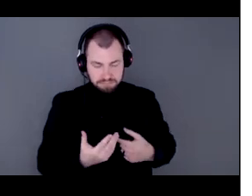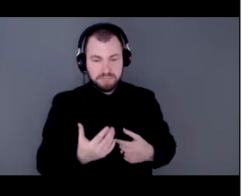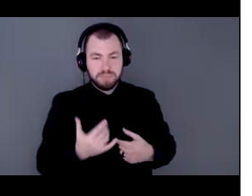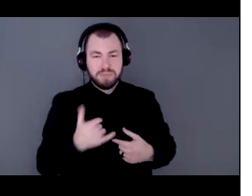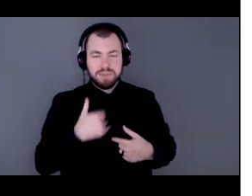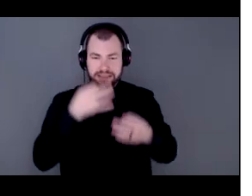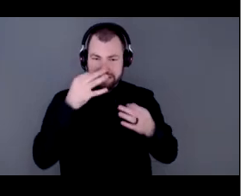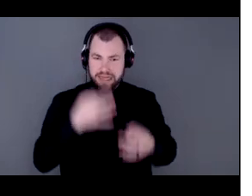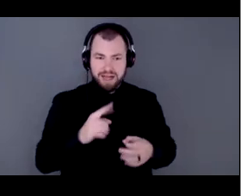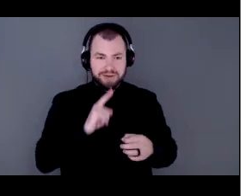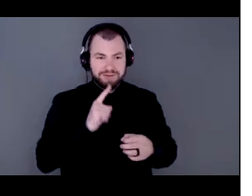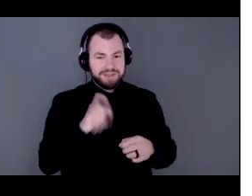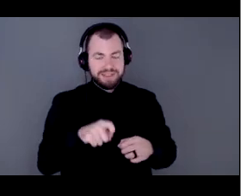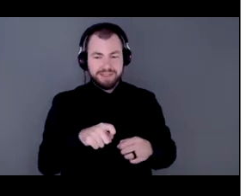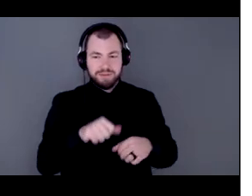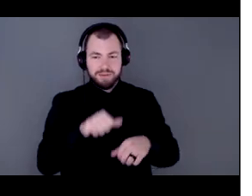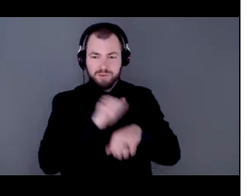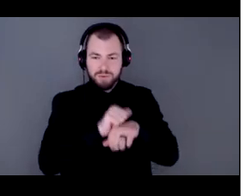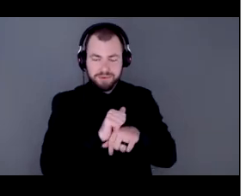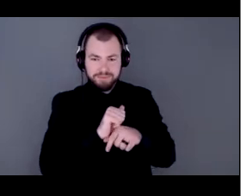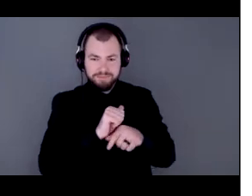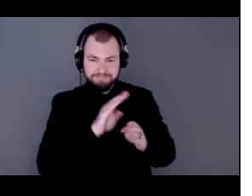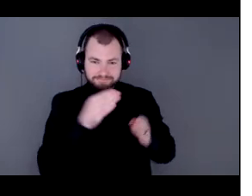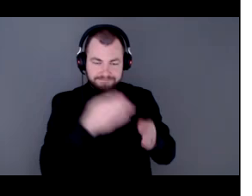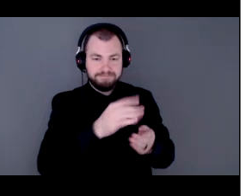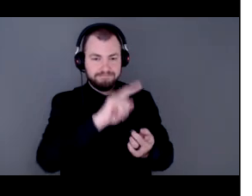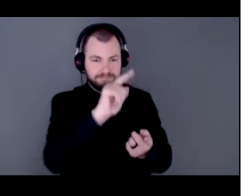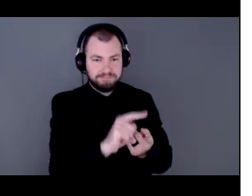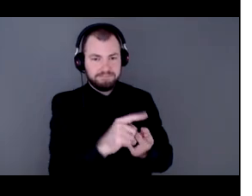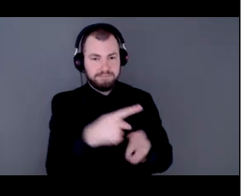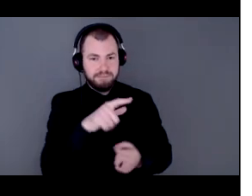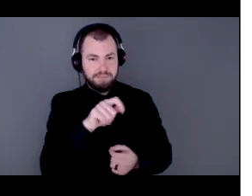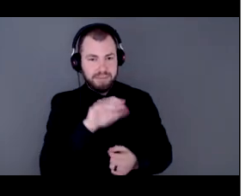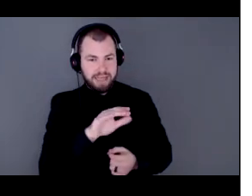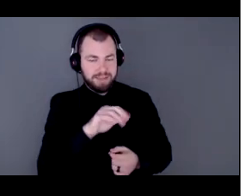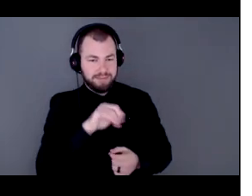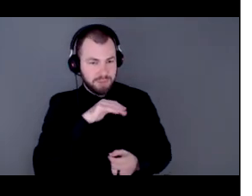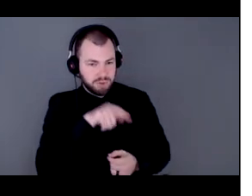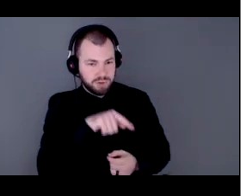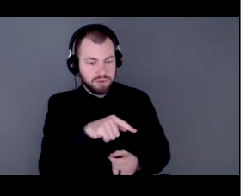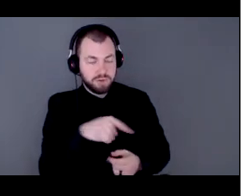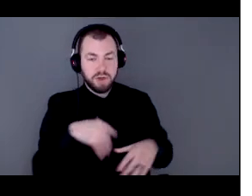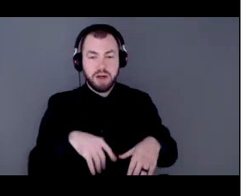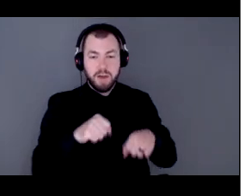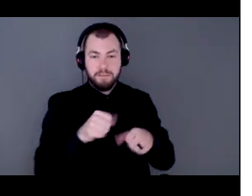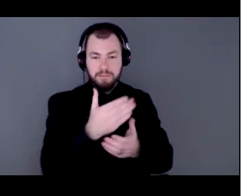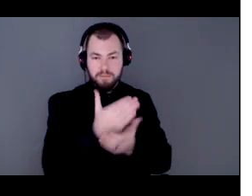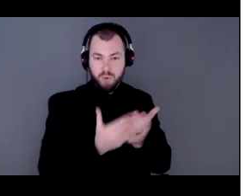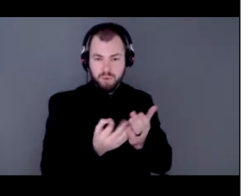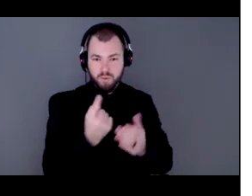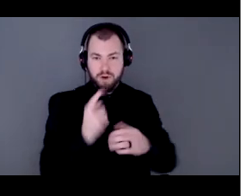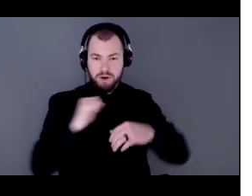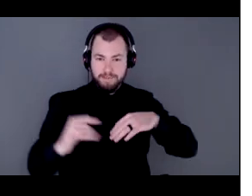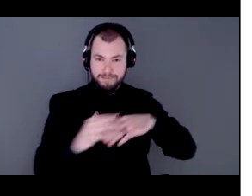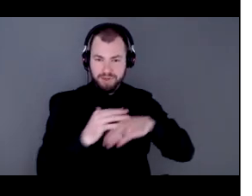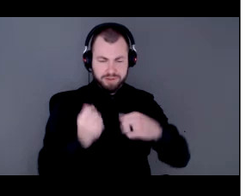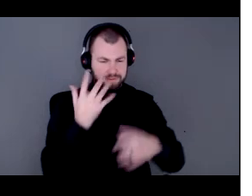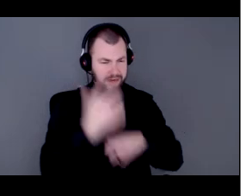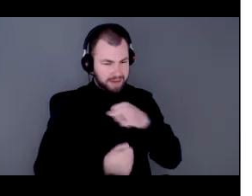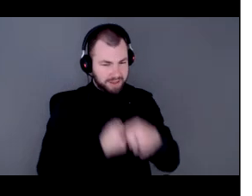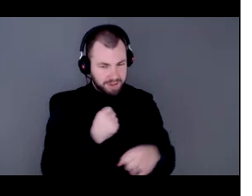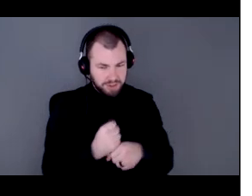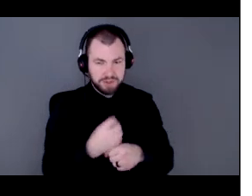on plastic pollution. We had adopted a portion of one of our beaches for years and been doing cleanups.